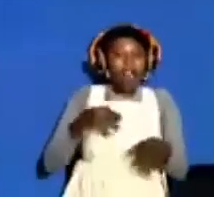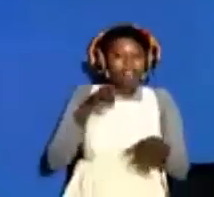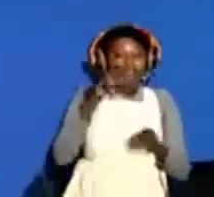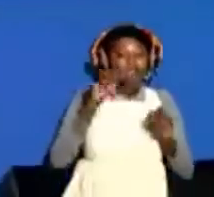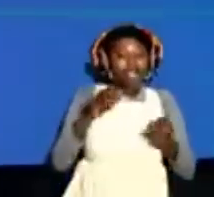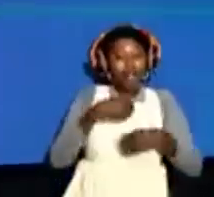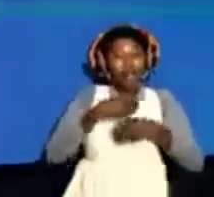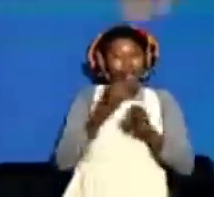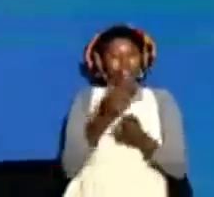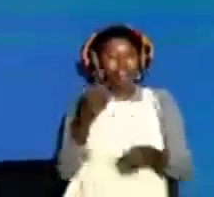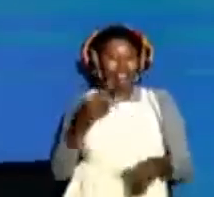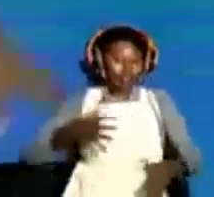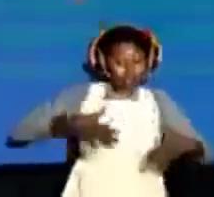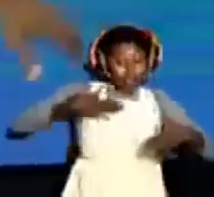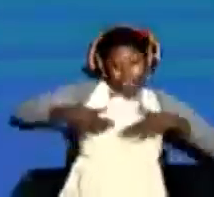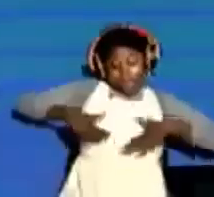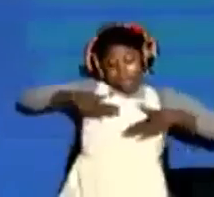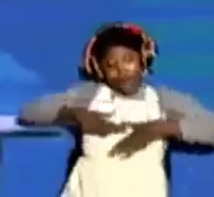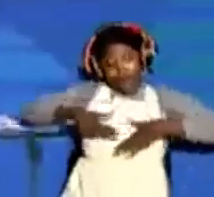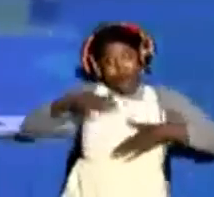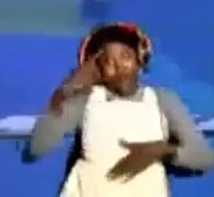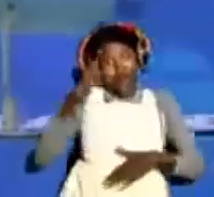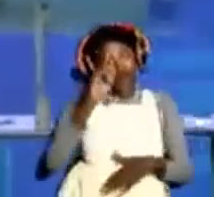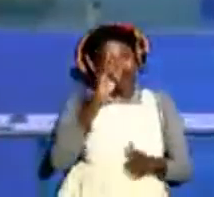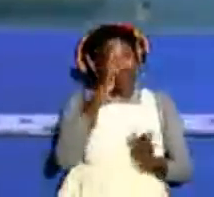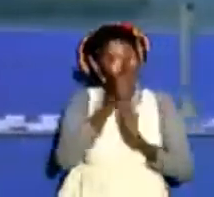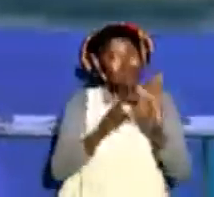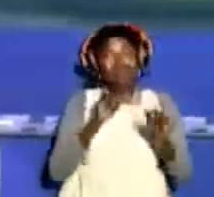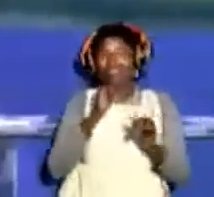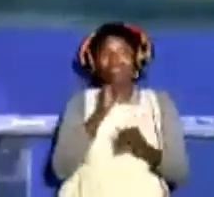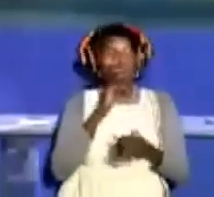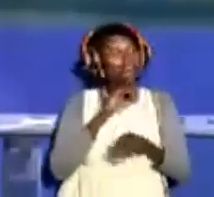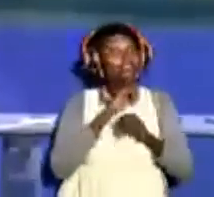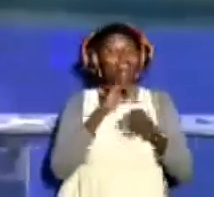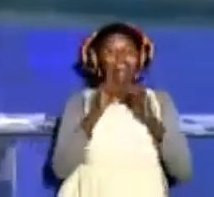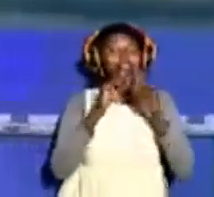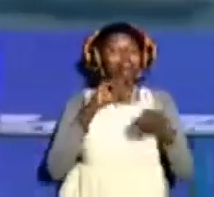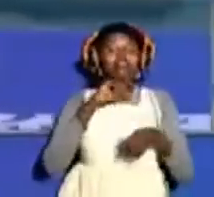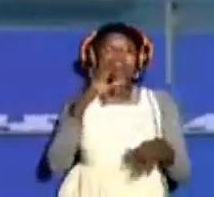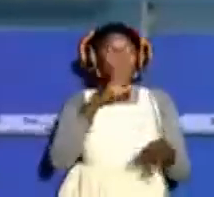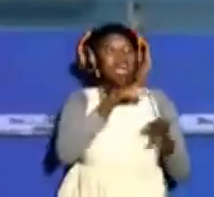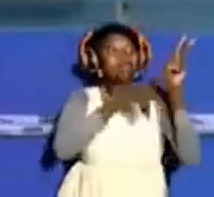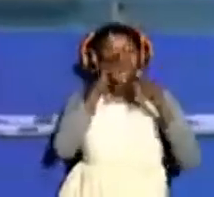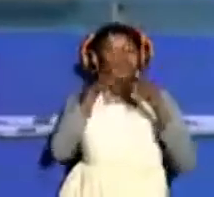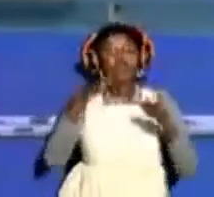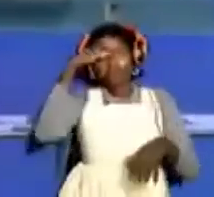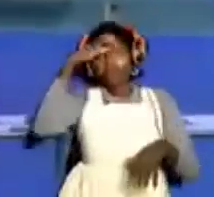to gyrate for 1 hour. He has said nothing, but everybody is sweating.